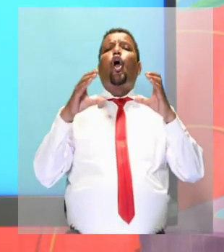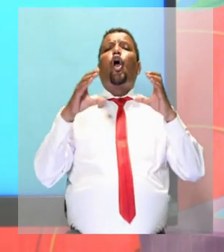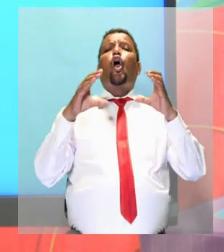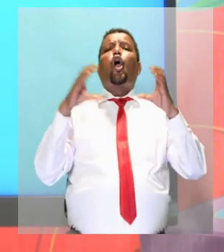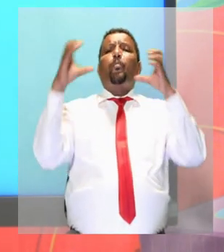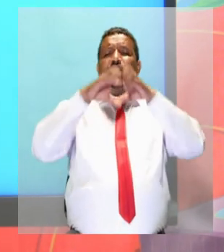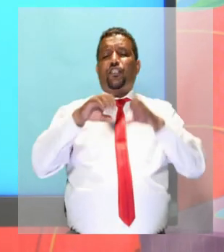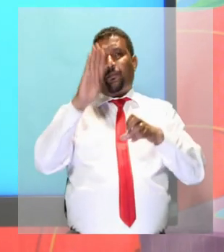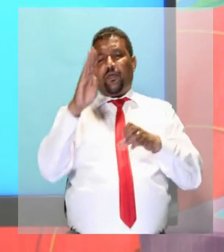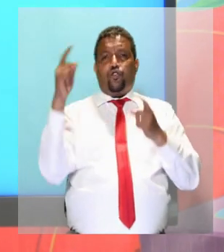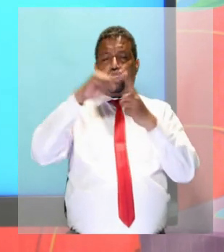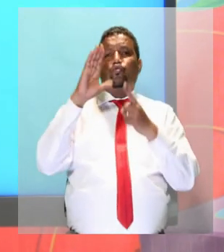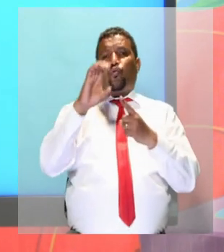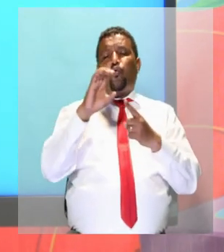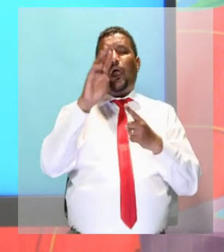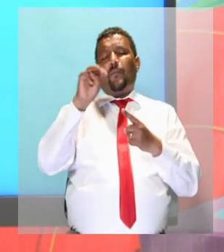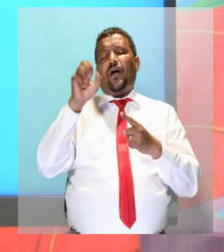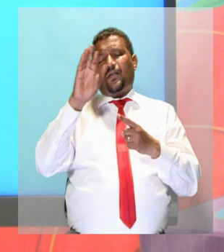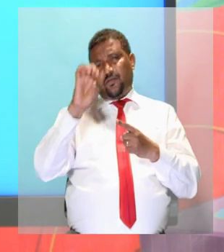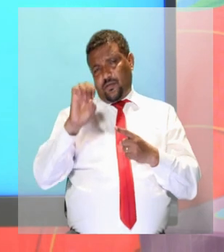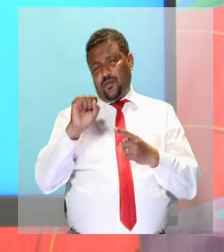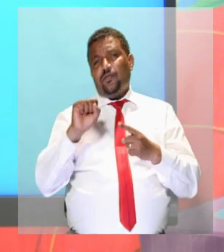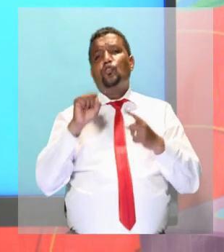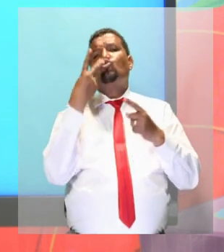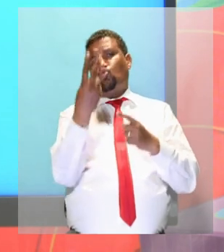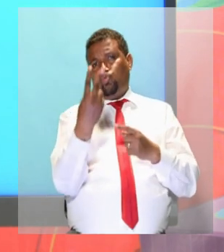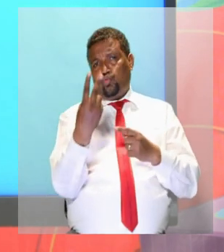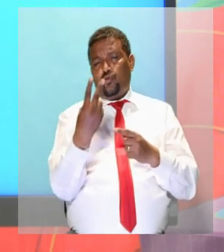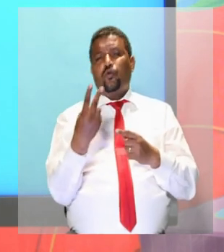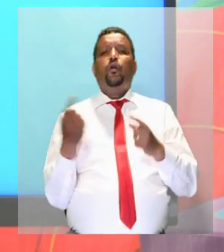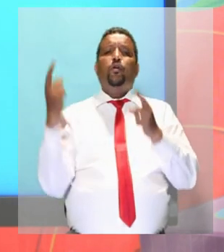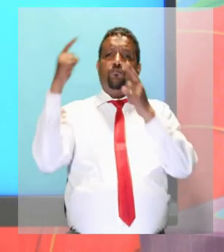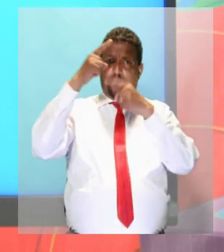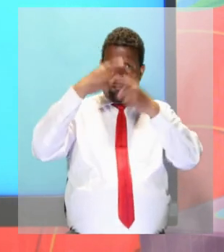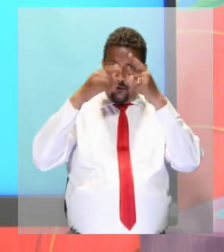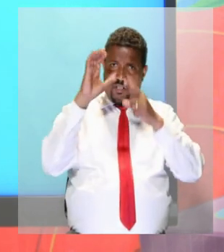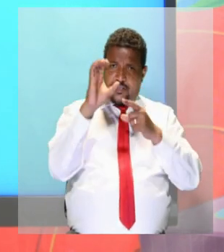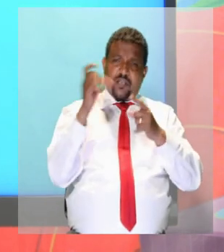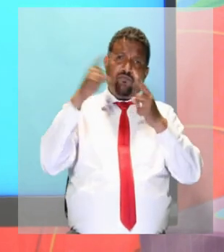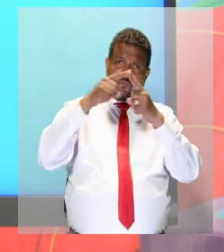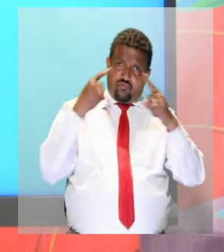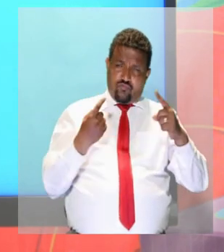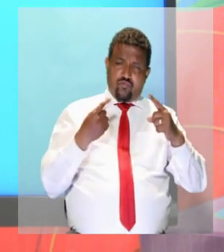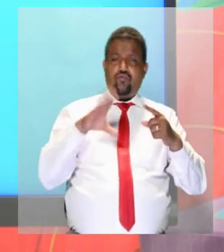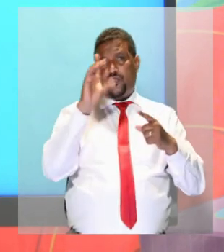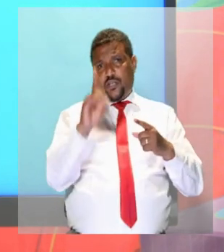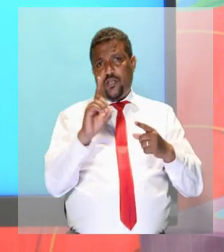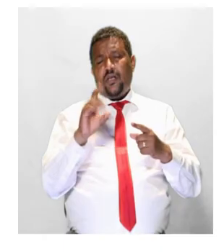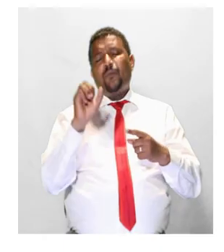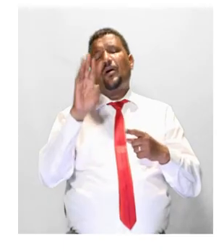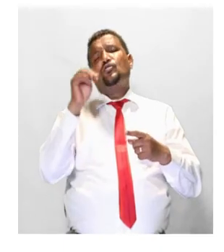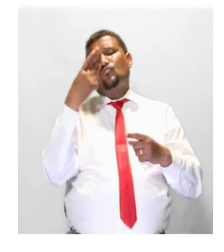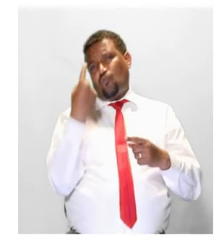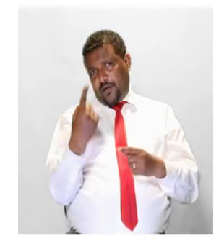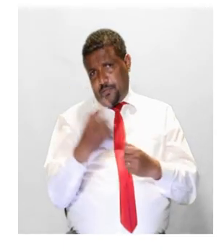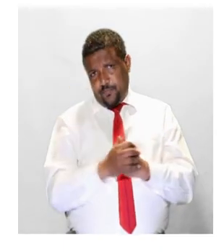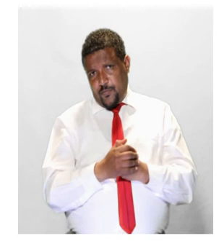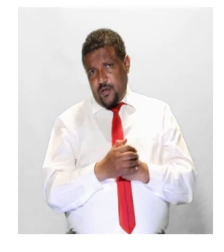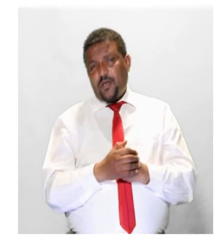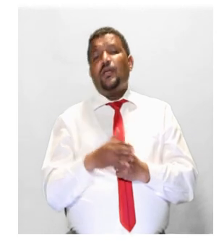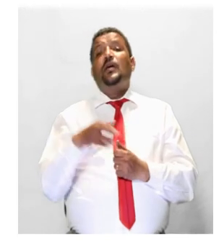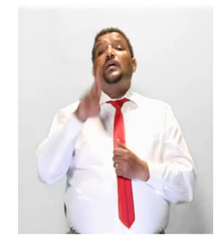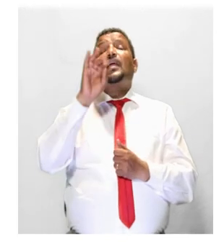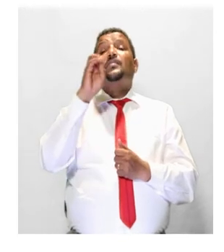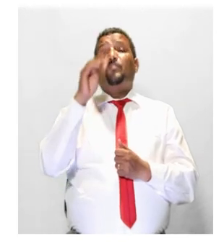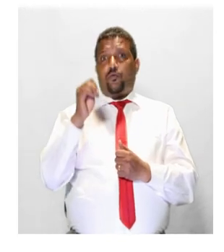to C, the MRS is 2. And when we come across combination C to D, the MRS is 1. So the rate